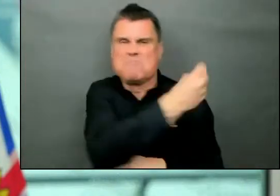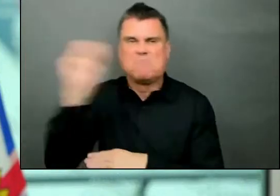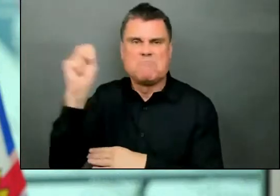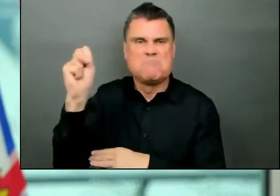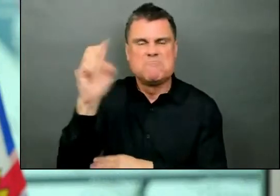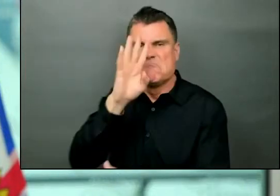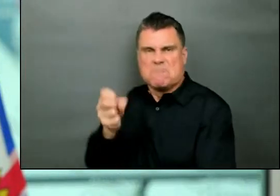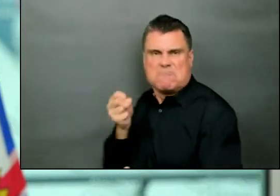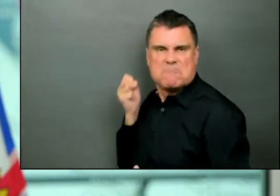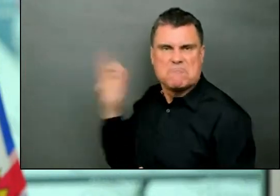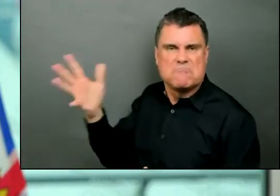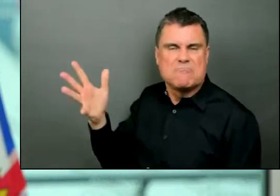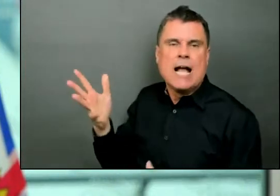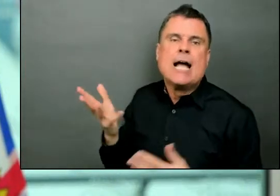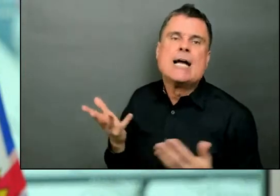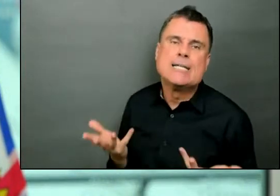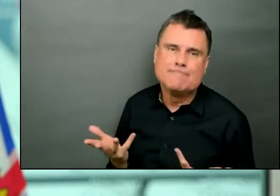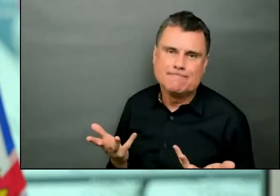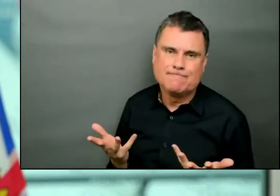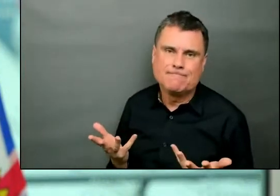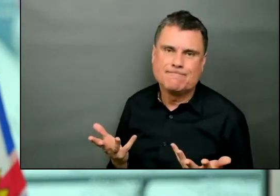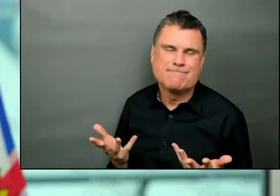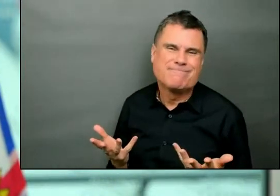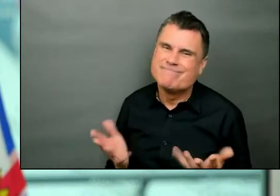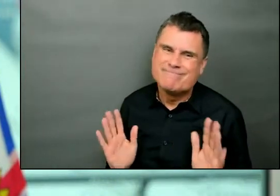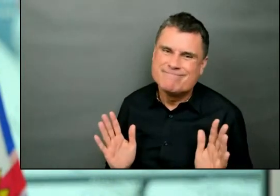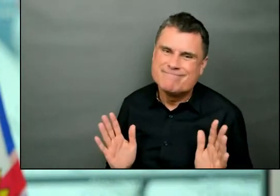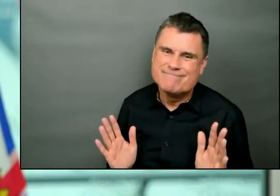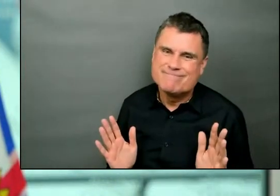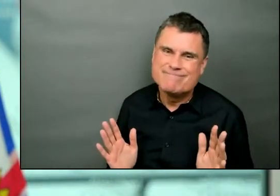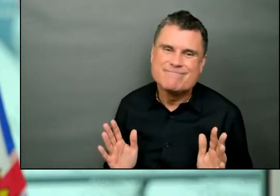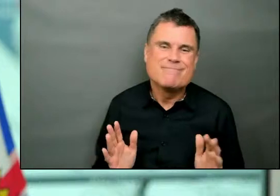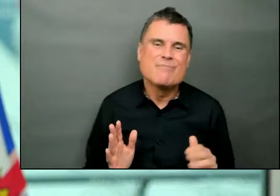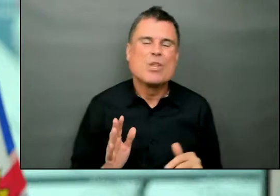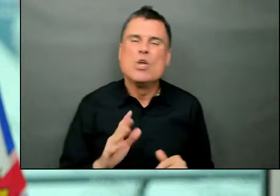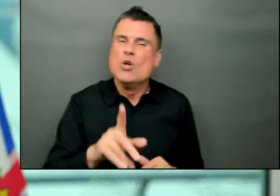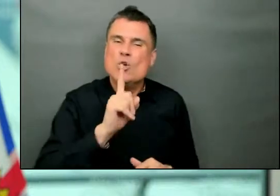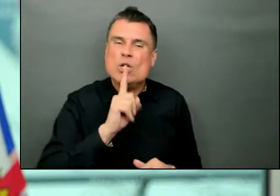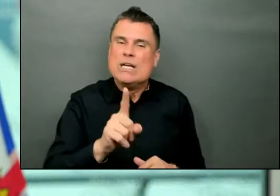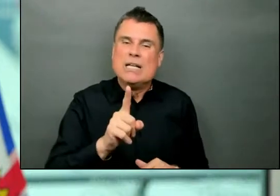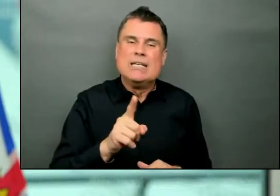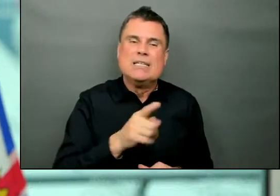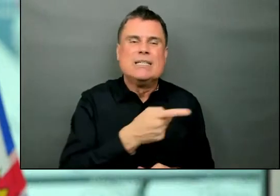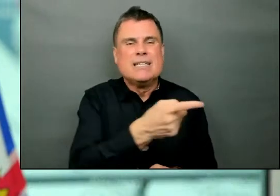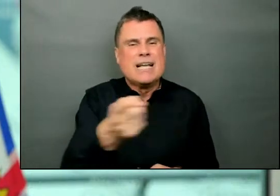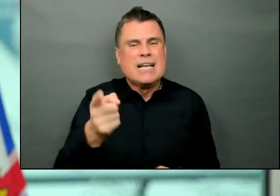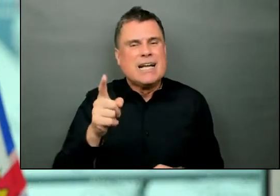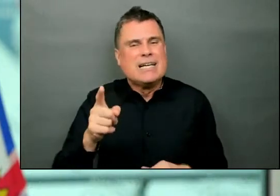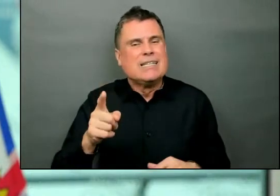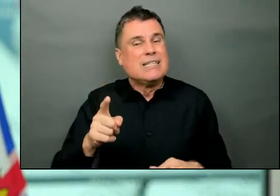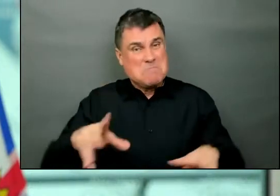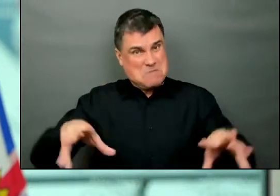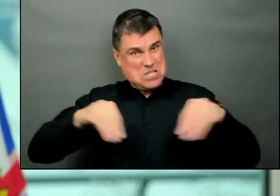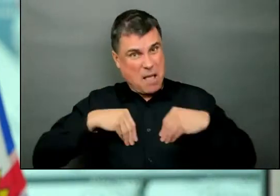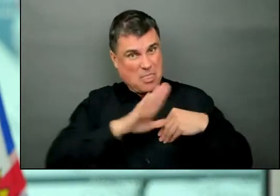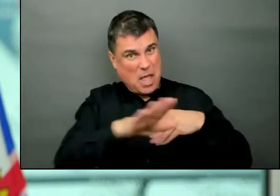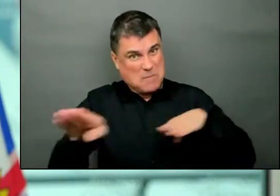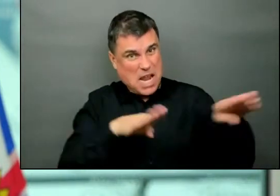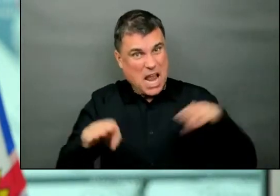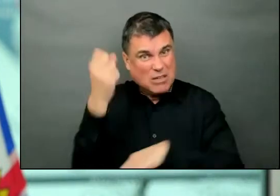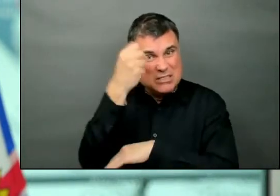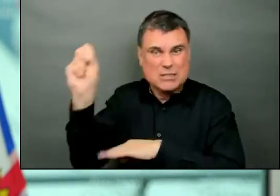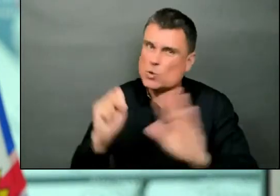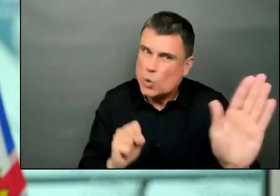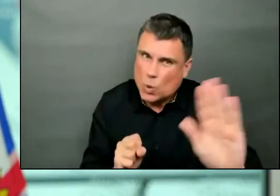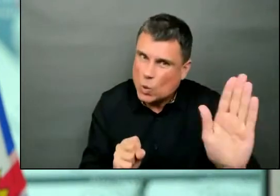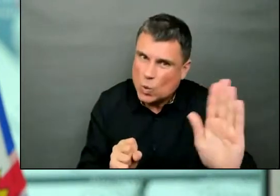posts, etc. And it's not to condone it, but it's to recognize that the psychology of some